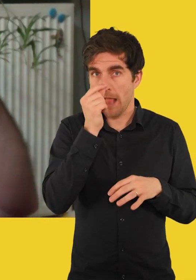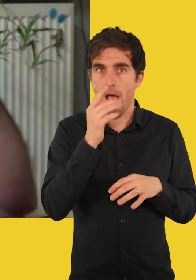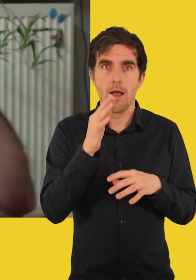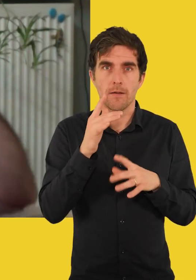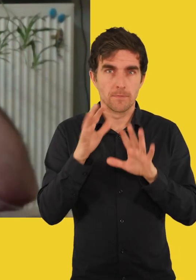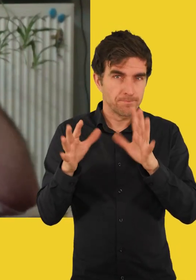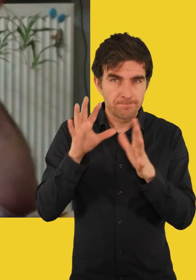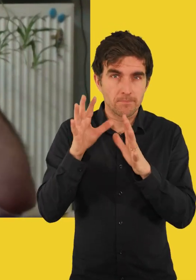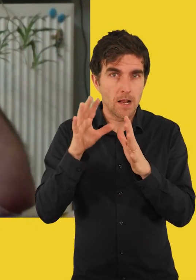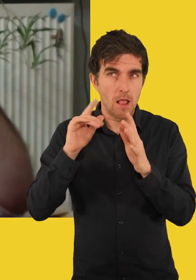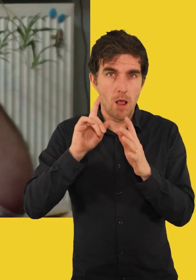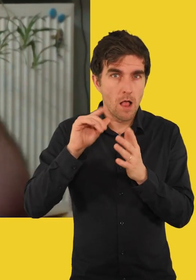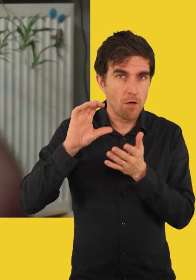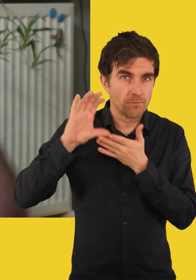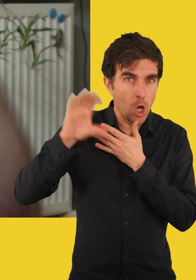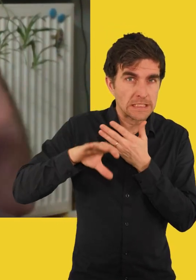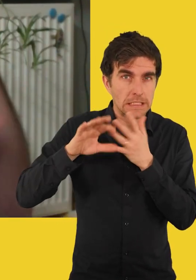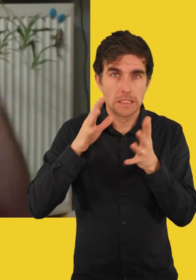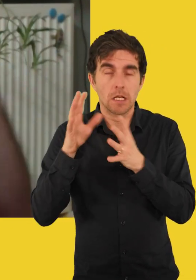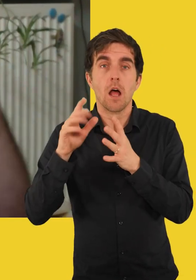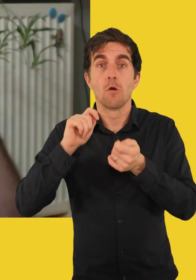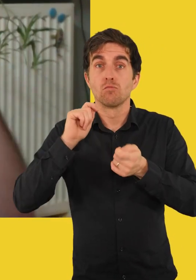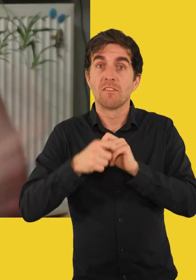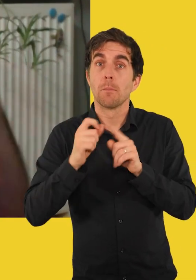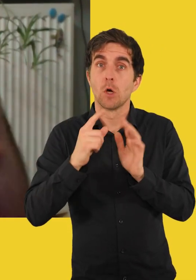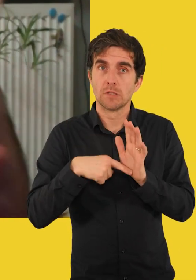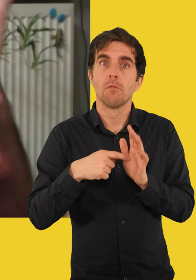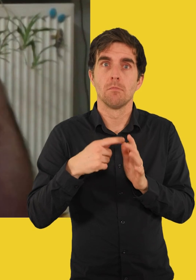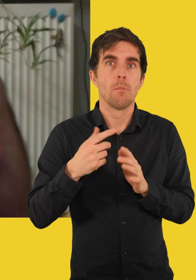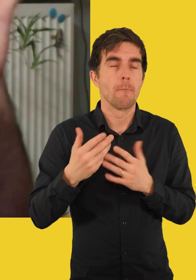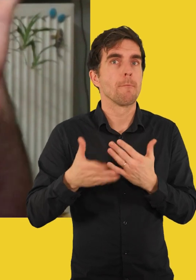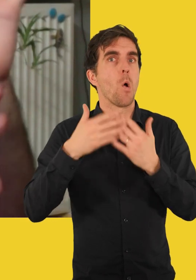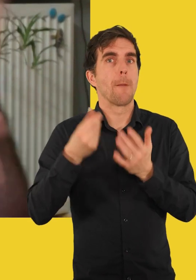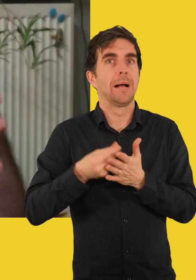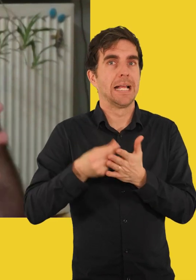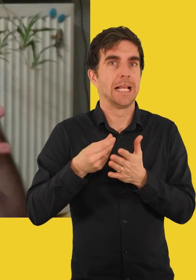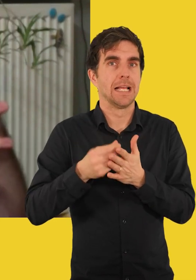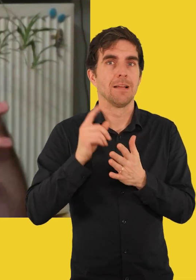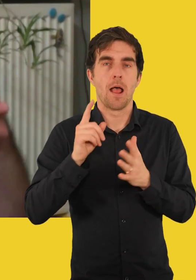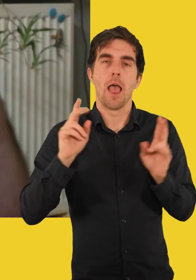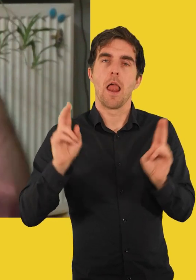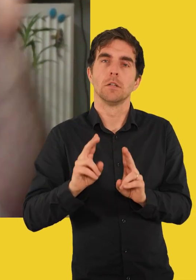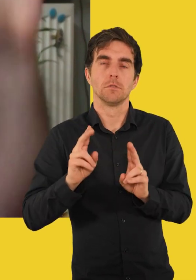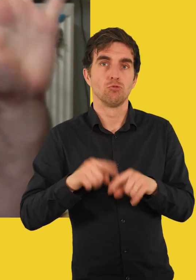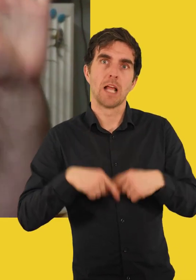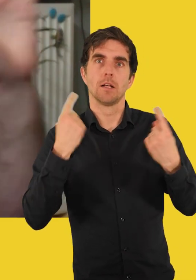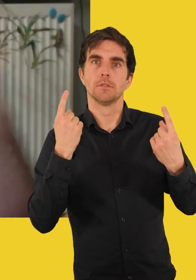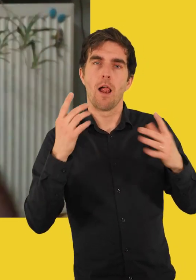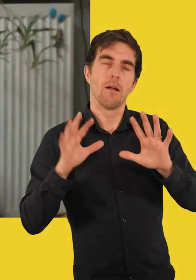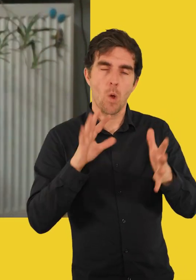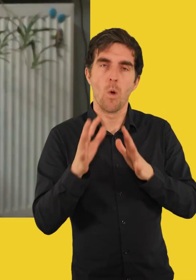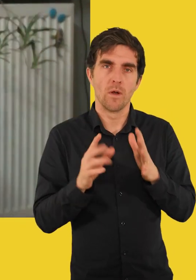trace the levels of funding that projects get. Reform projects often get quite a lot more money, but will be less